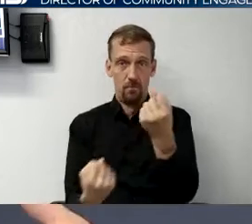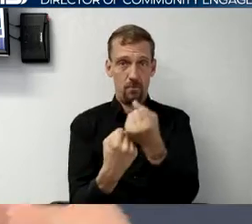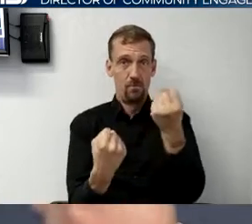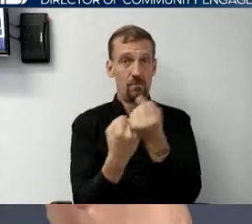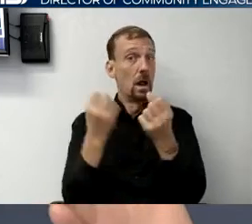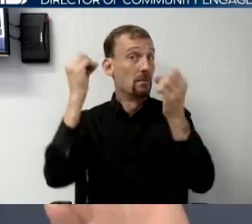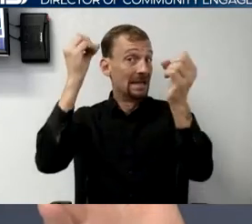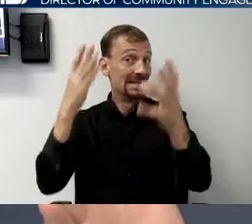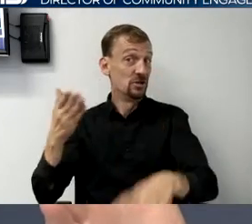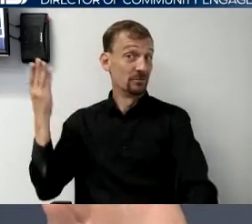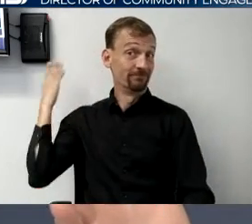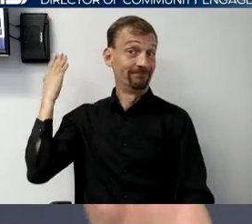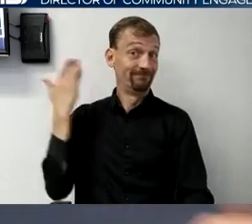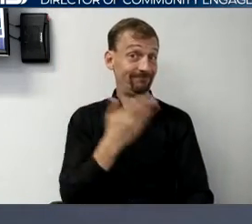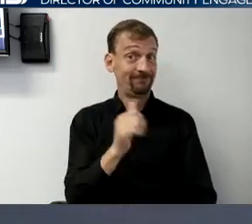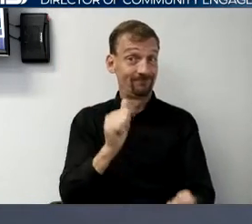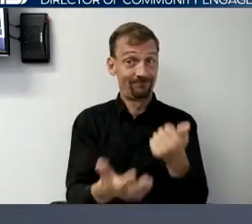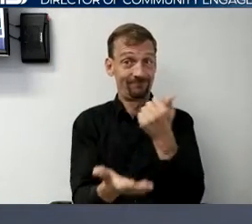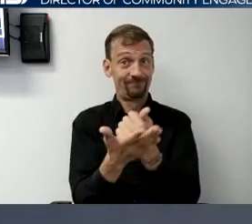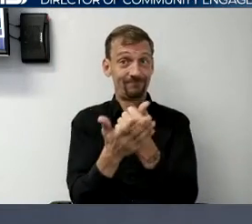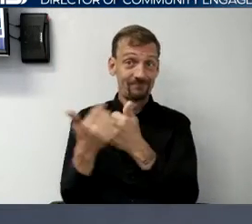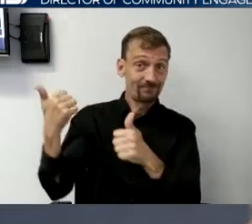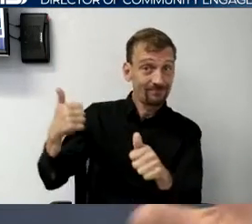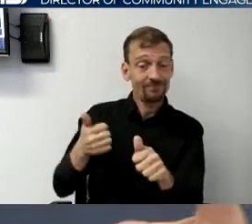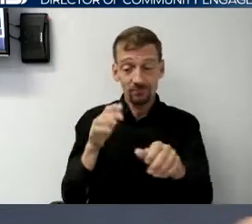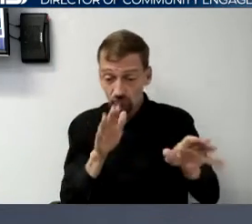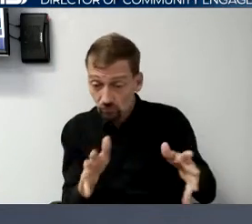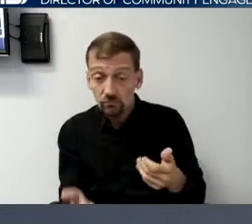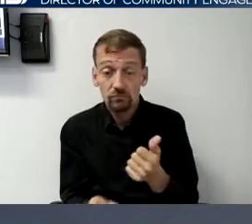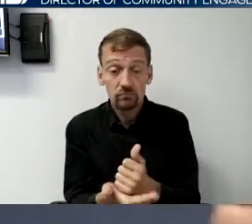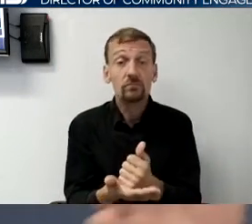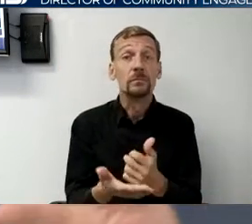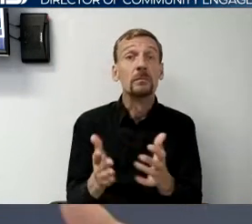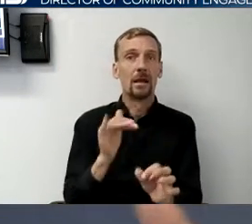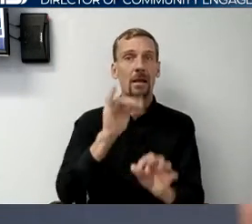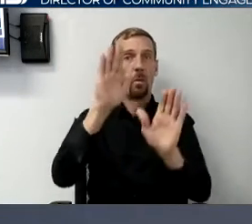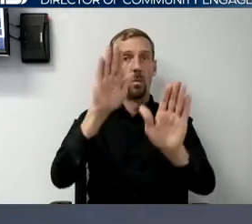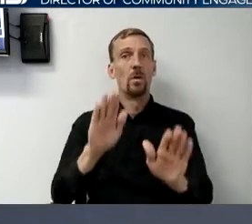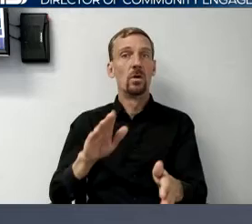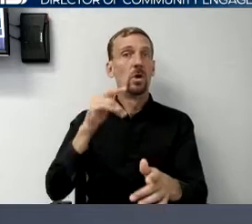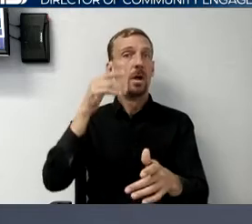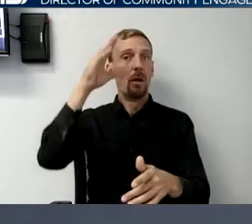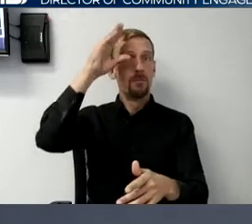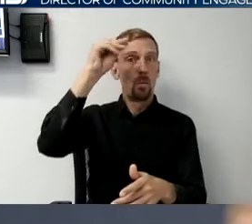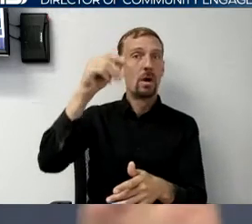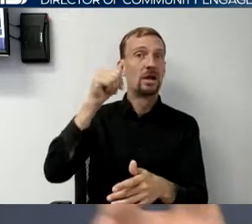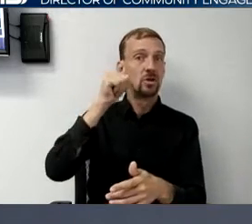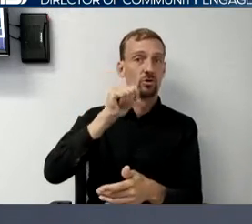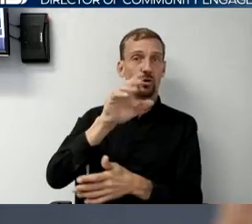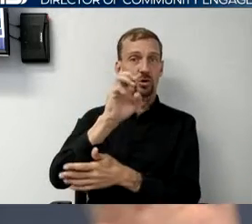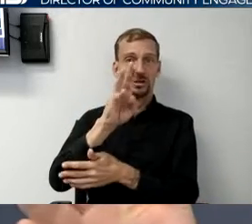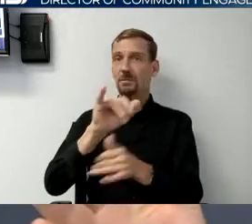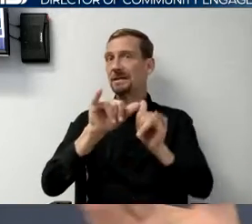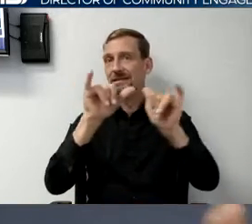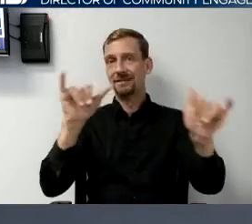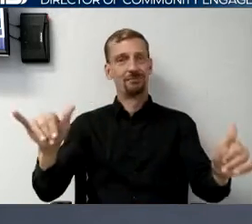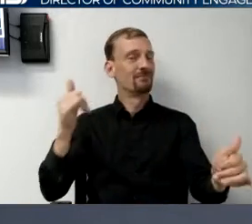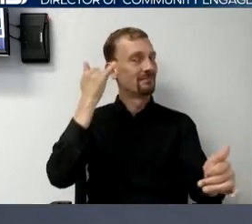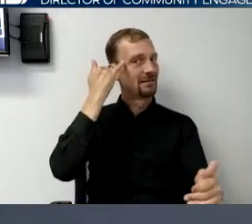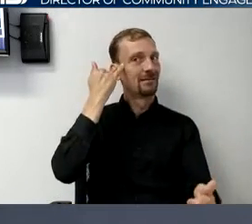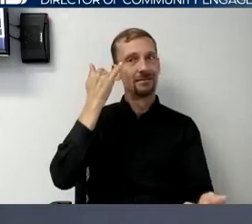a teacher that can help. So the Boys and Girls Club has done something similar, where again they're